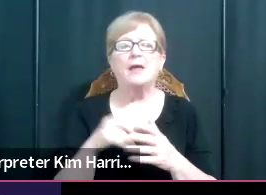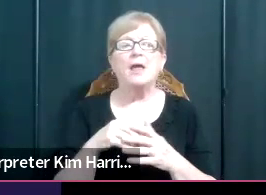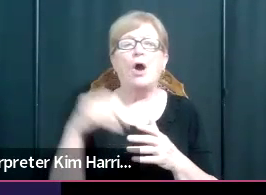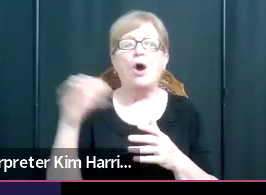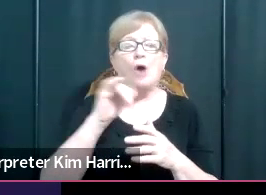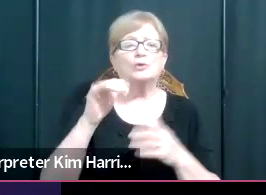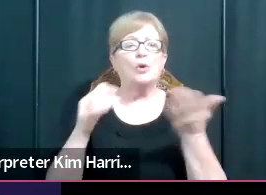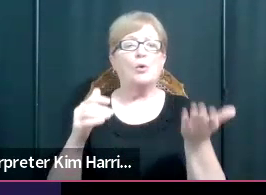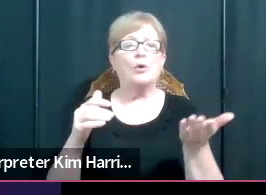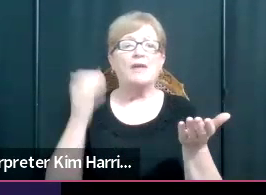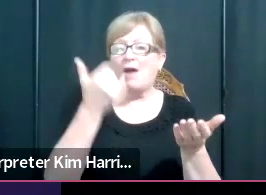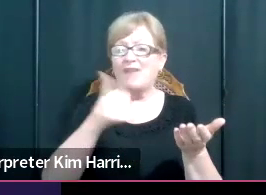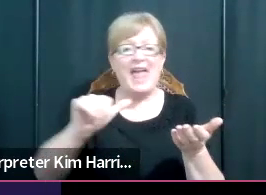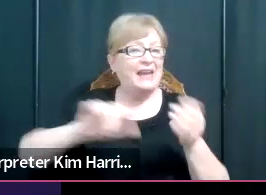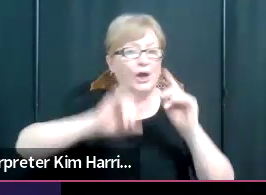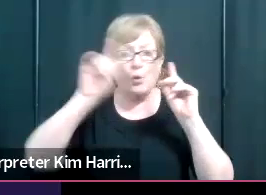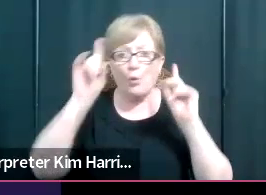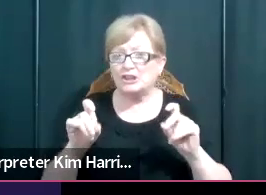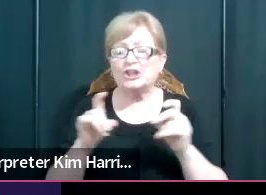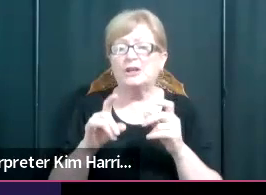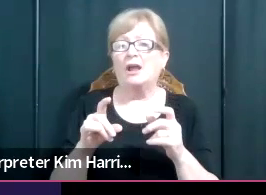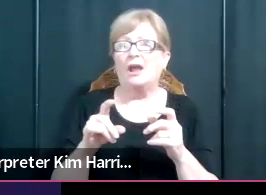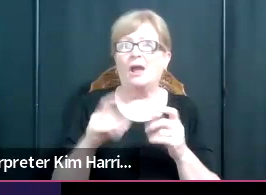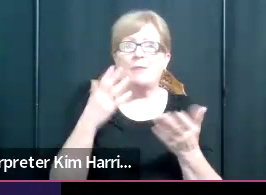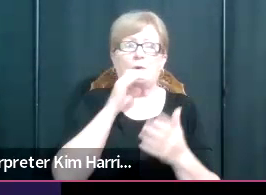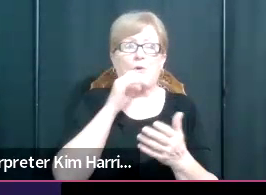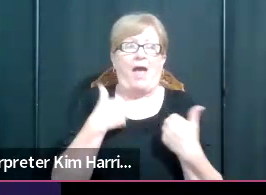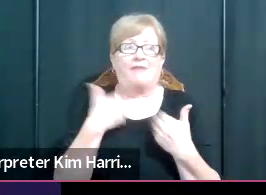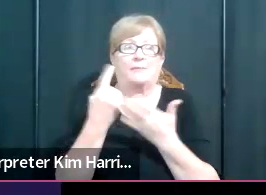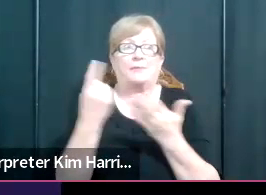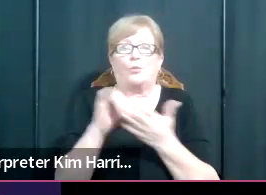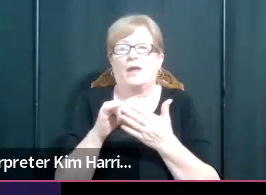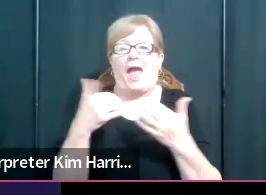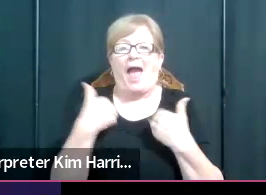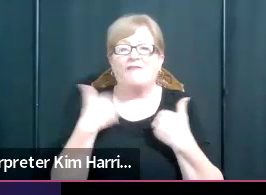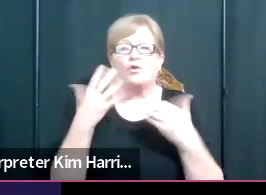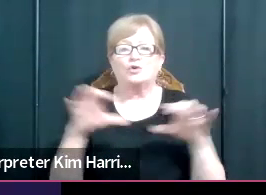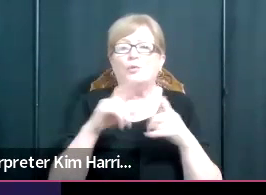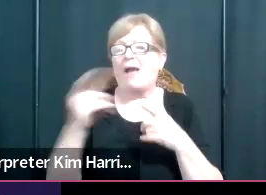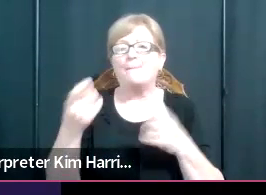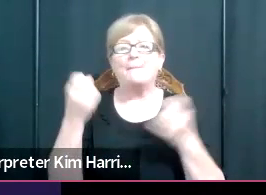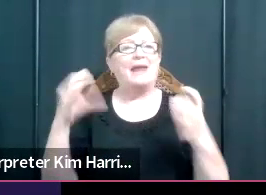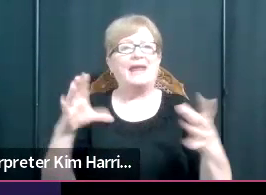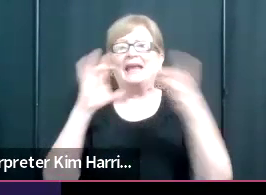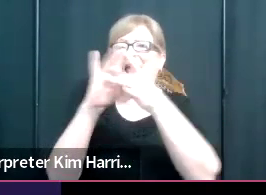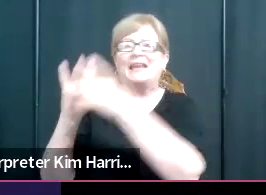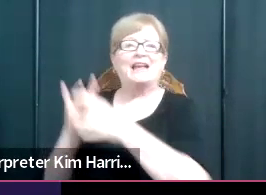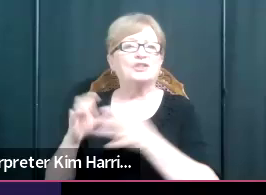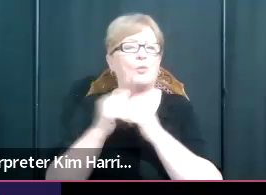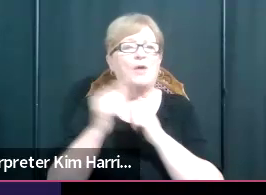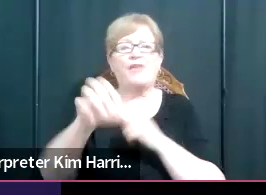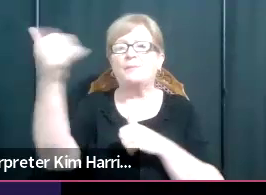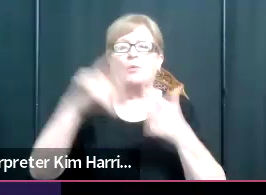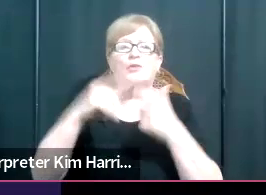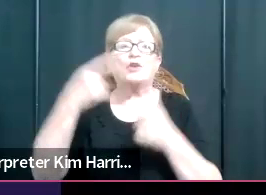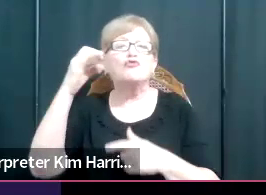you have a question and it may not be something that we have or do, we have a lot of connections with folks in programs and grant programs